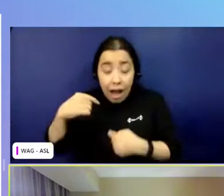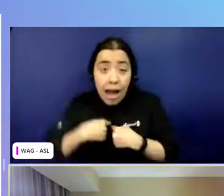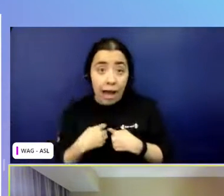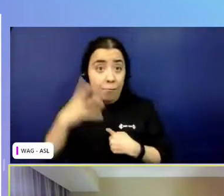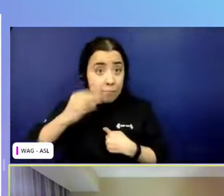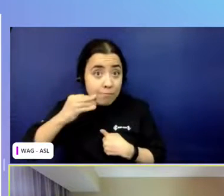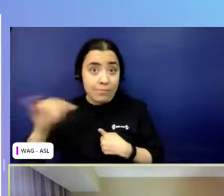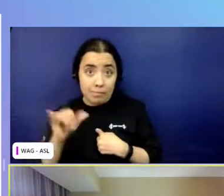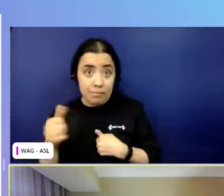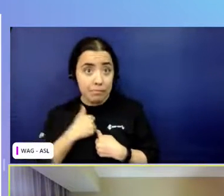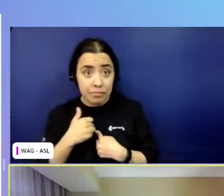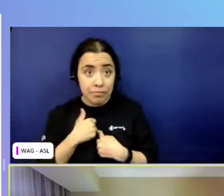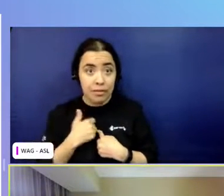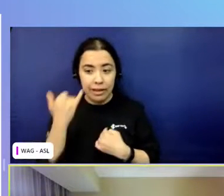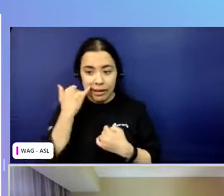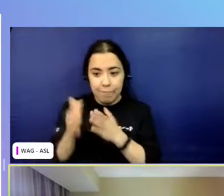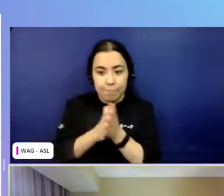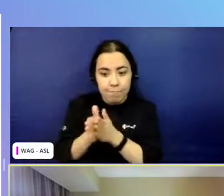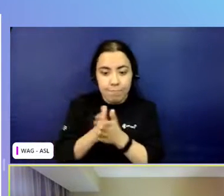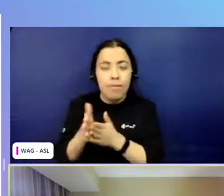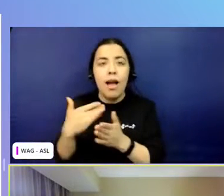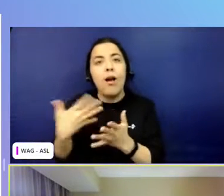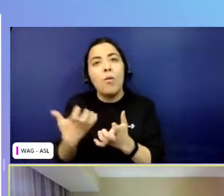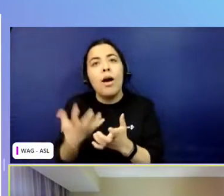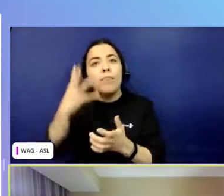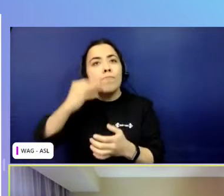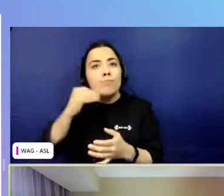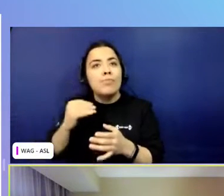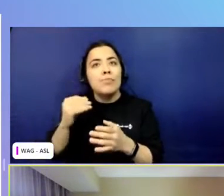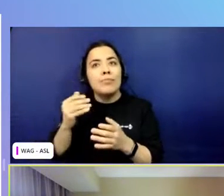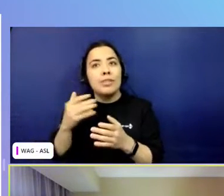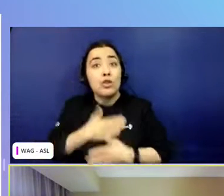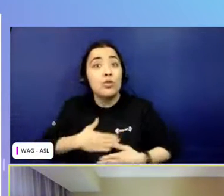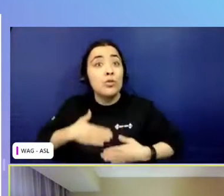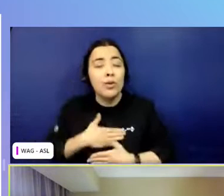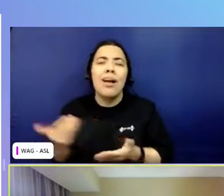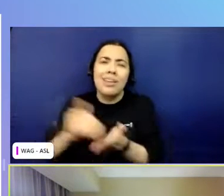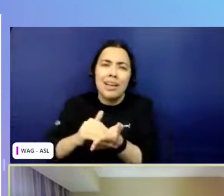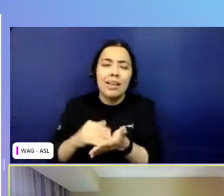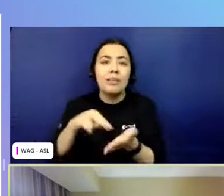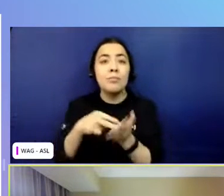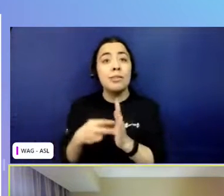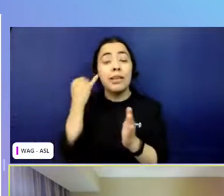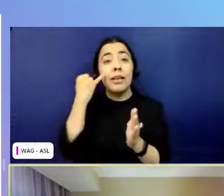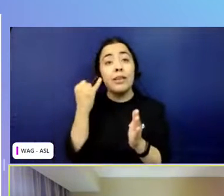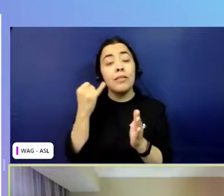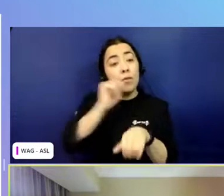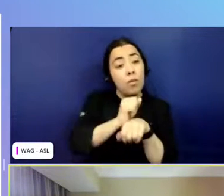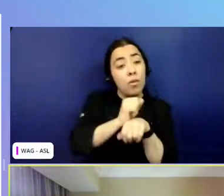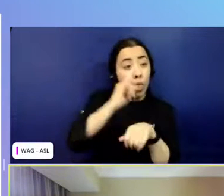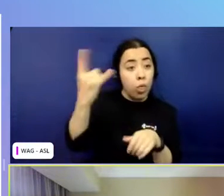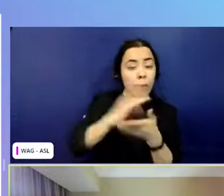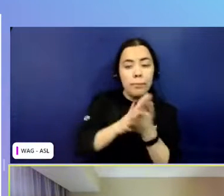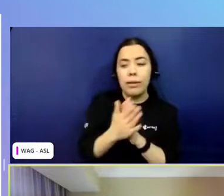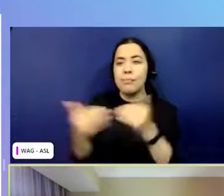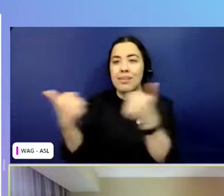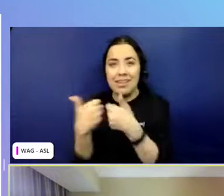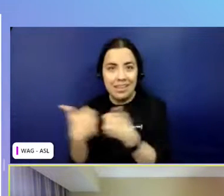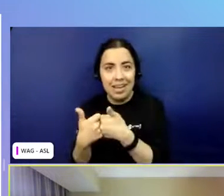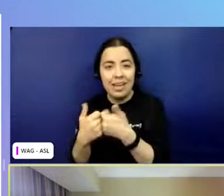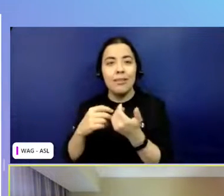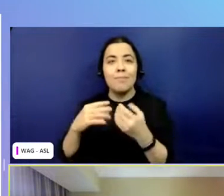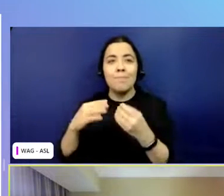do. So gamification, it releases dopamine, serotonin, and endorphins. And I